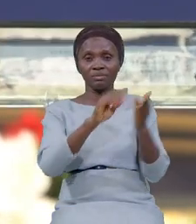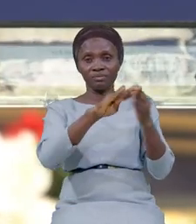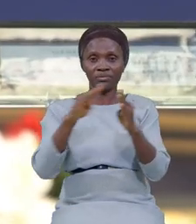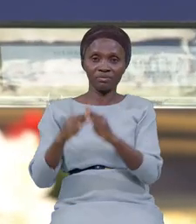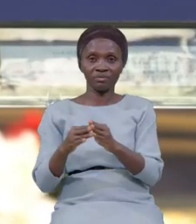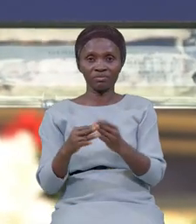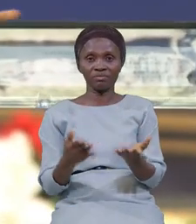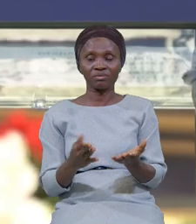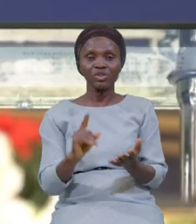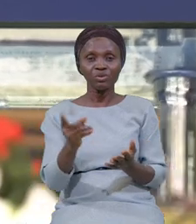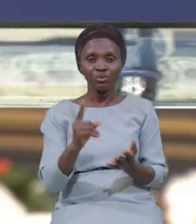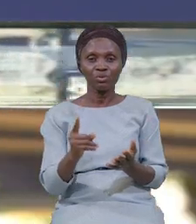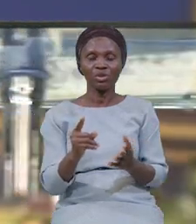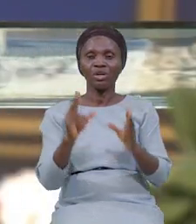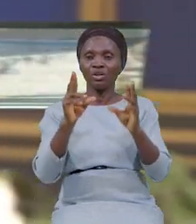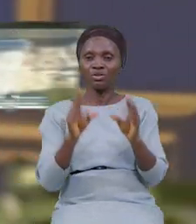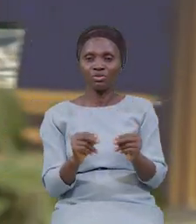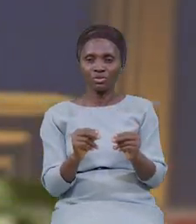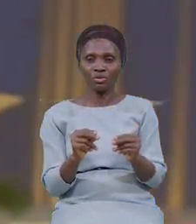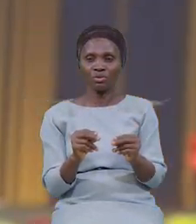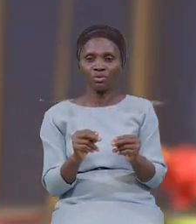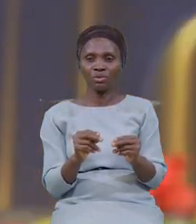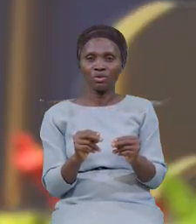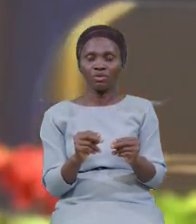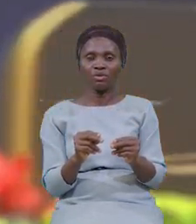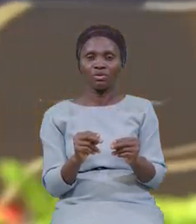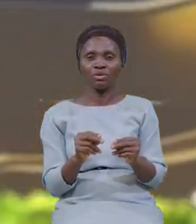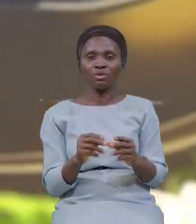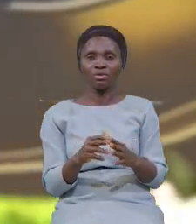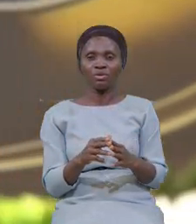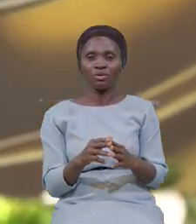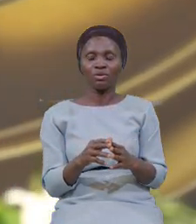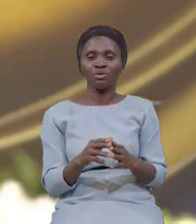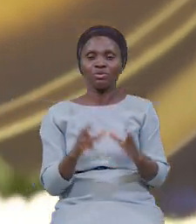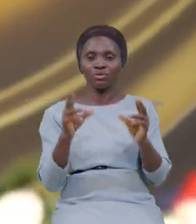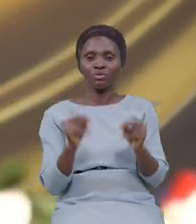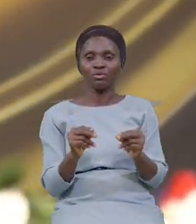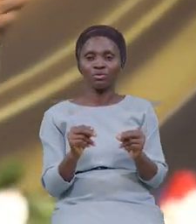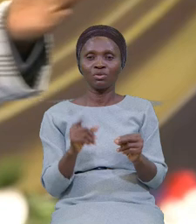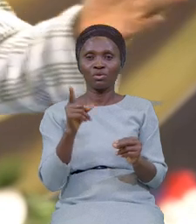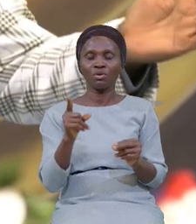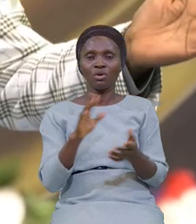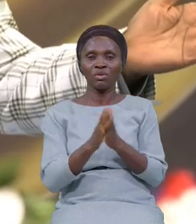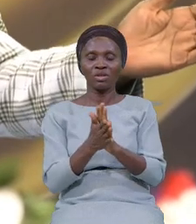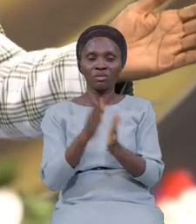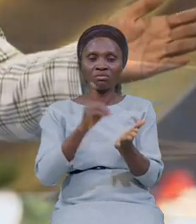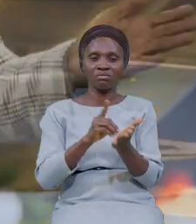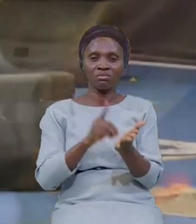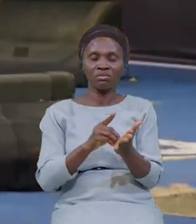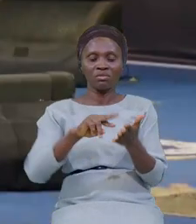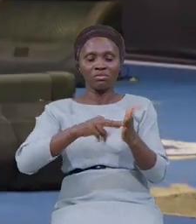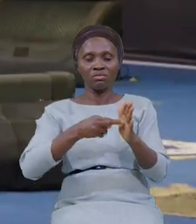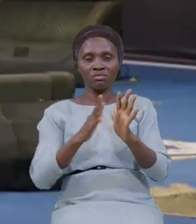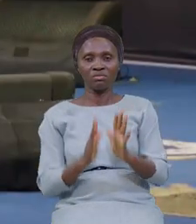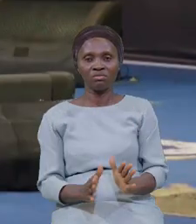where no slave ever became an engineer, a doctor, a pathfinder for the